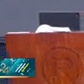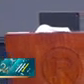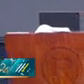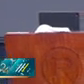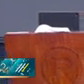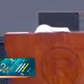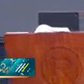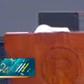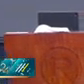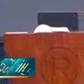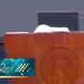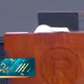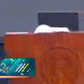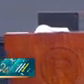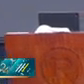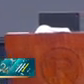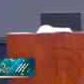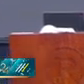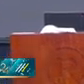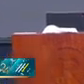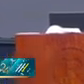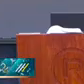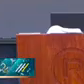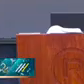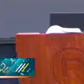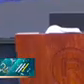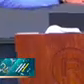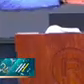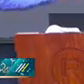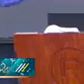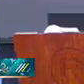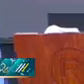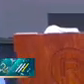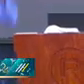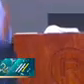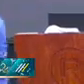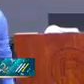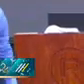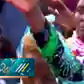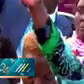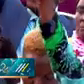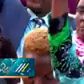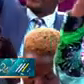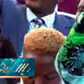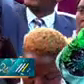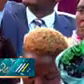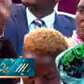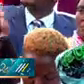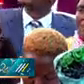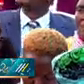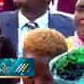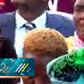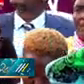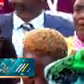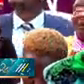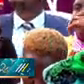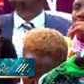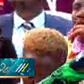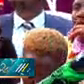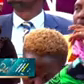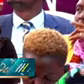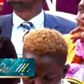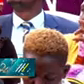must rededicate this nation to God and we must say enough is enough enough is